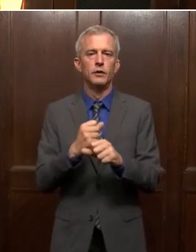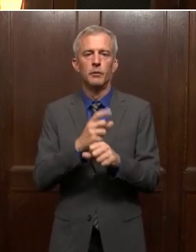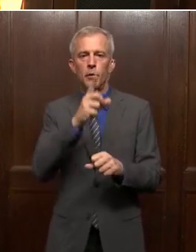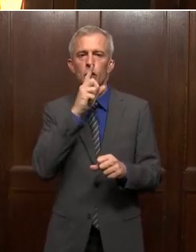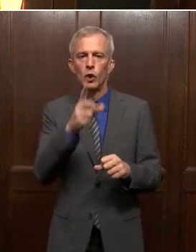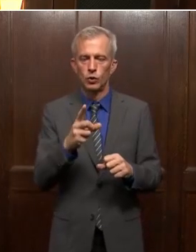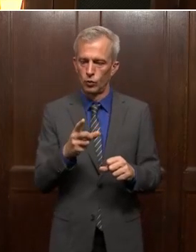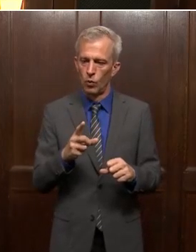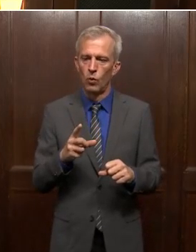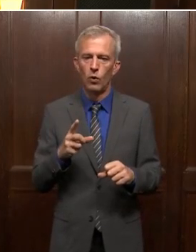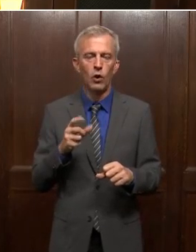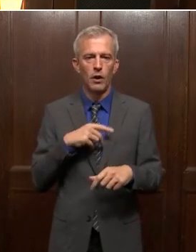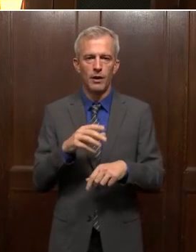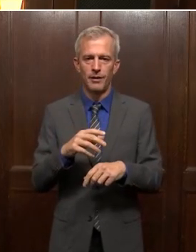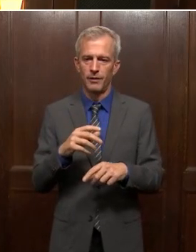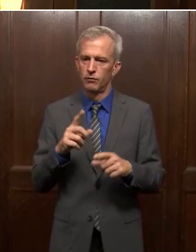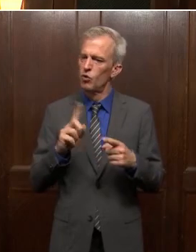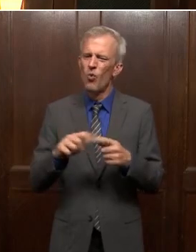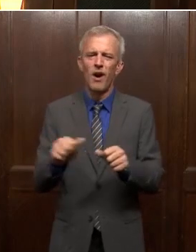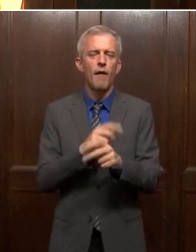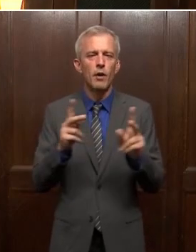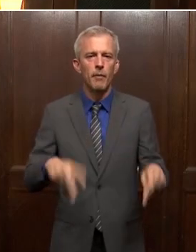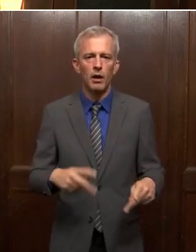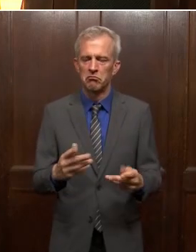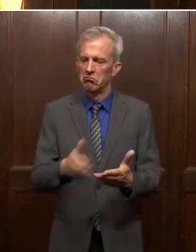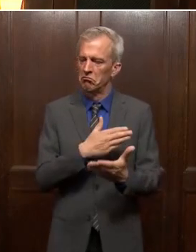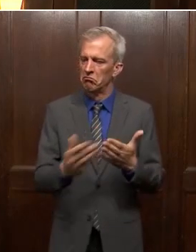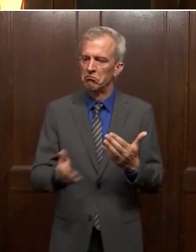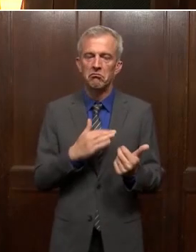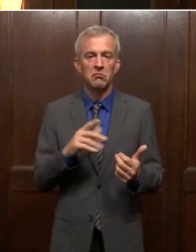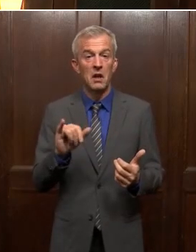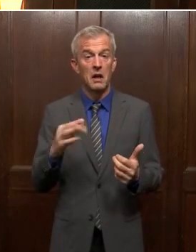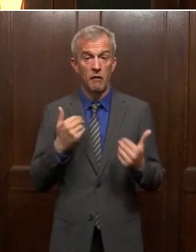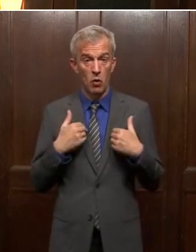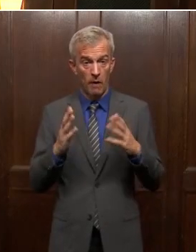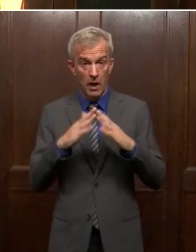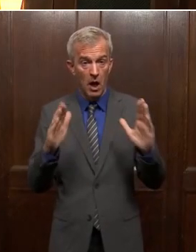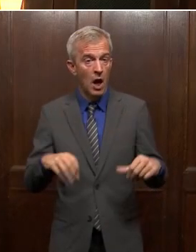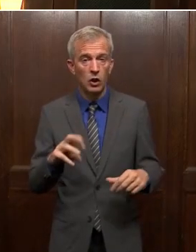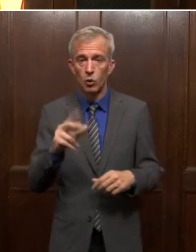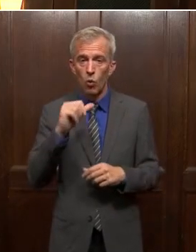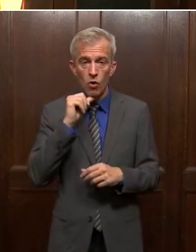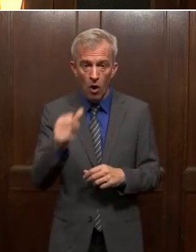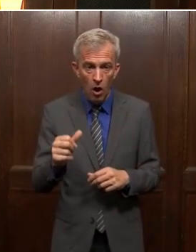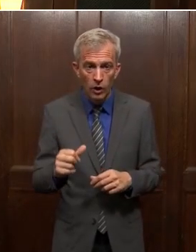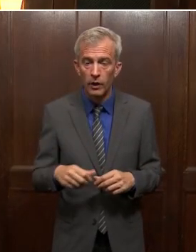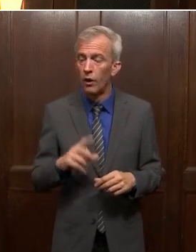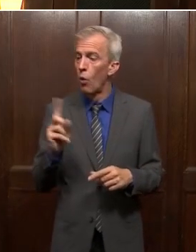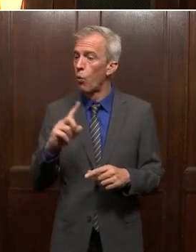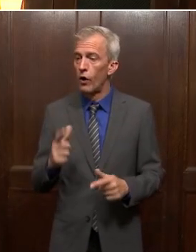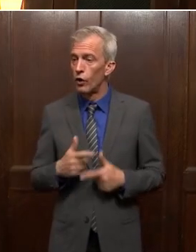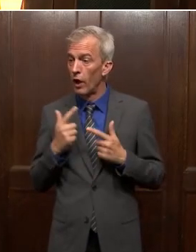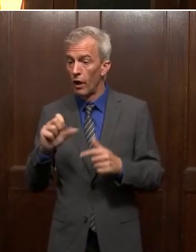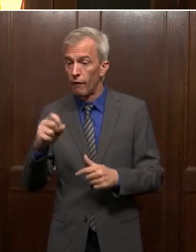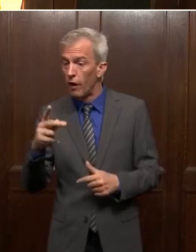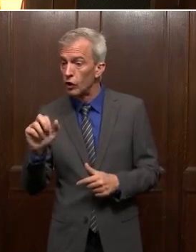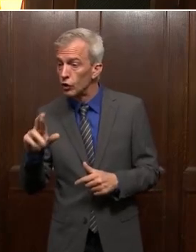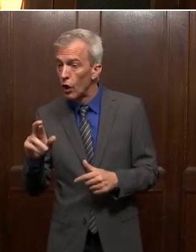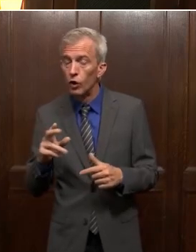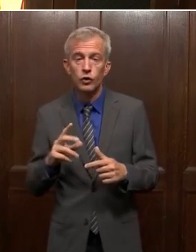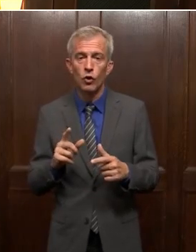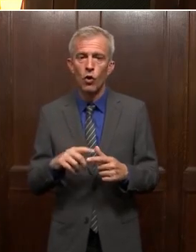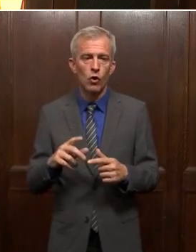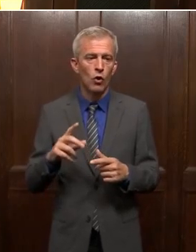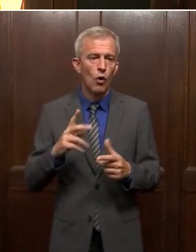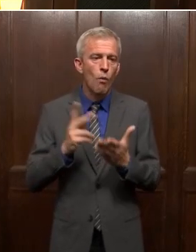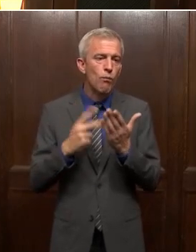this extends to everyone, whether it's folks that are living in Skid Row through emergency shelters and Bridge Home transitional housing,